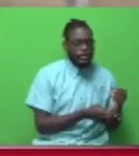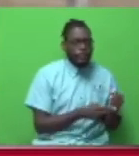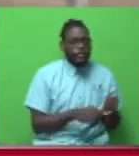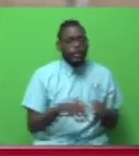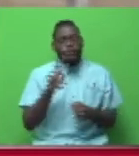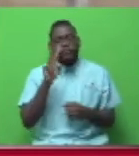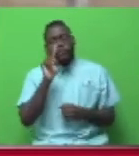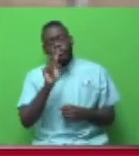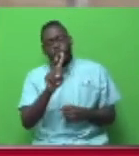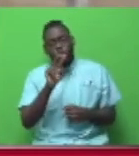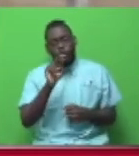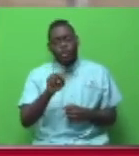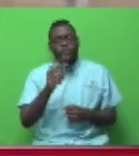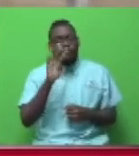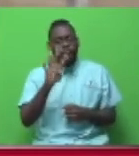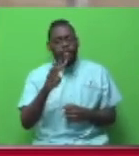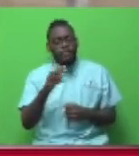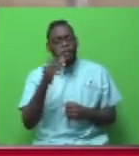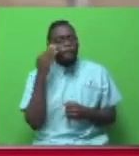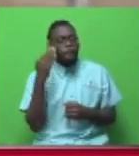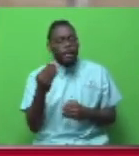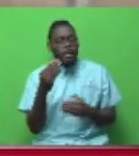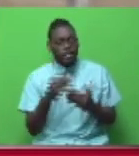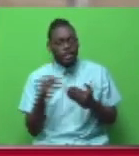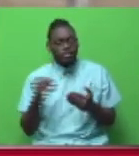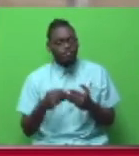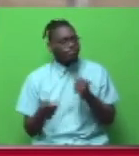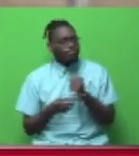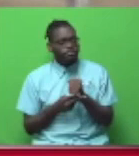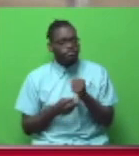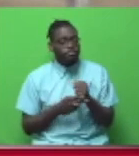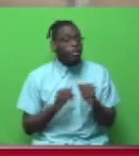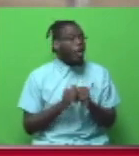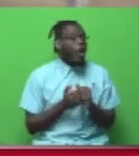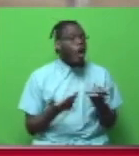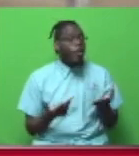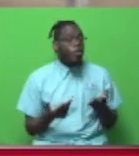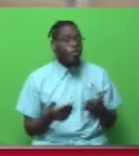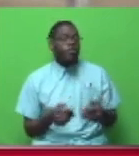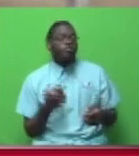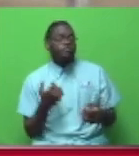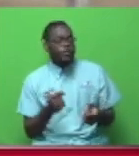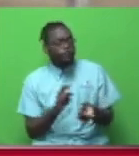of what? By the simple reorganization of